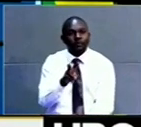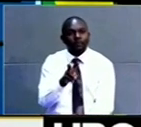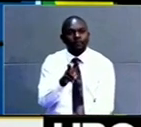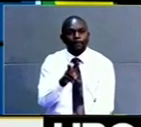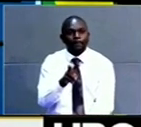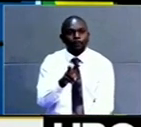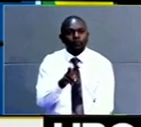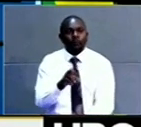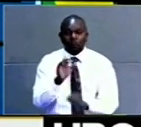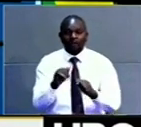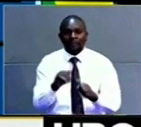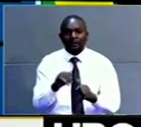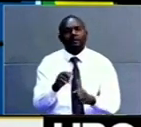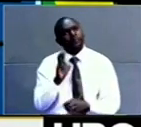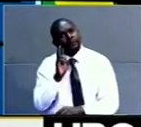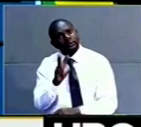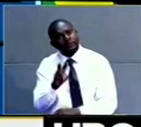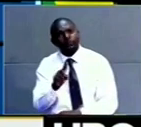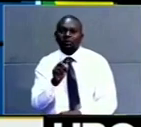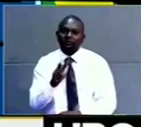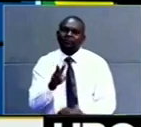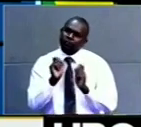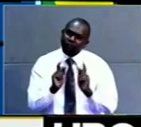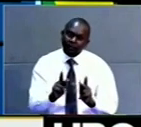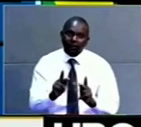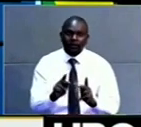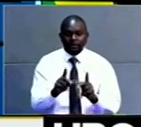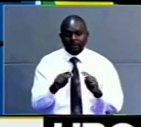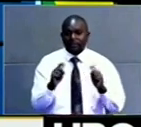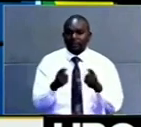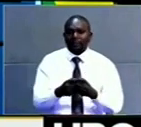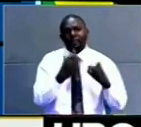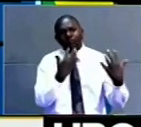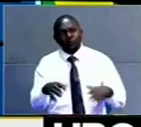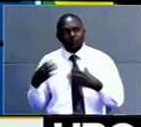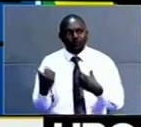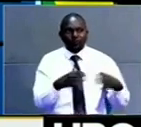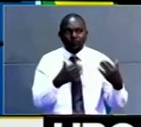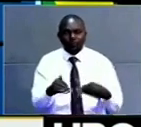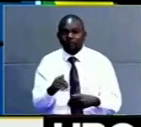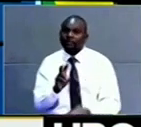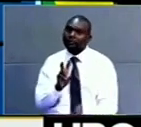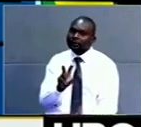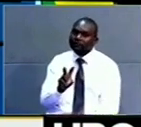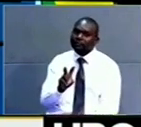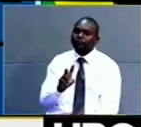We shall watch on TV. The teams can play, we watch from far.